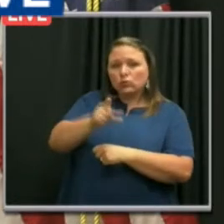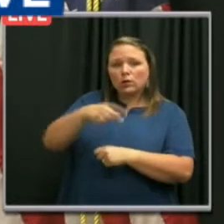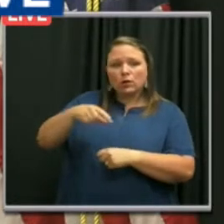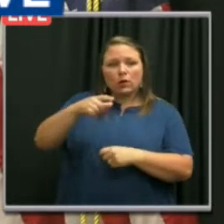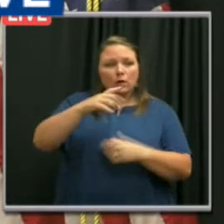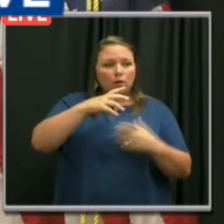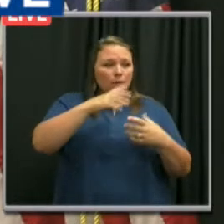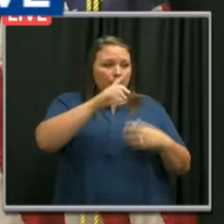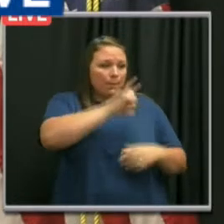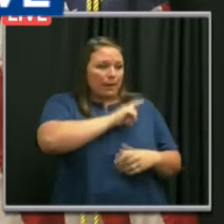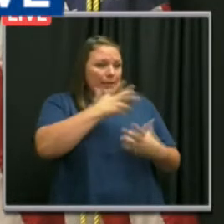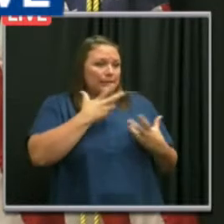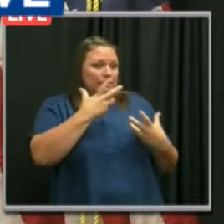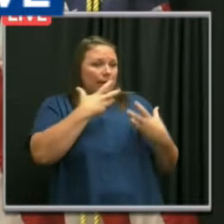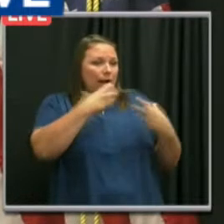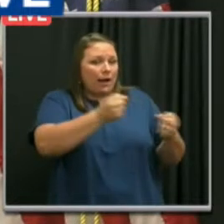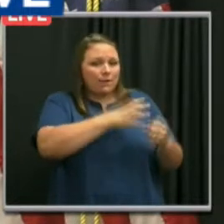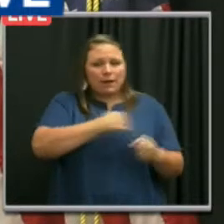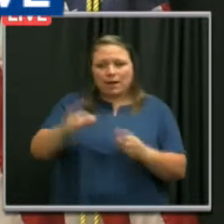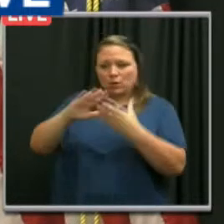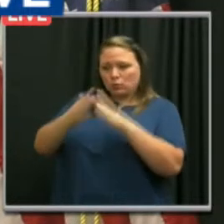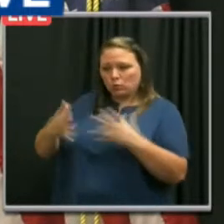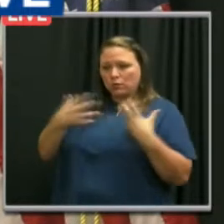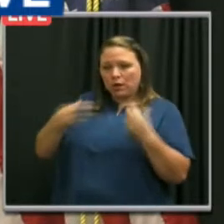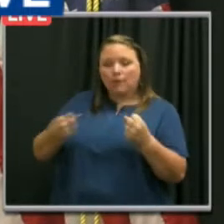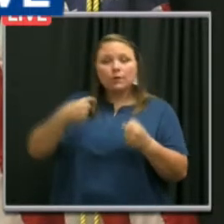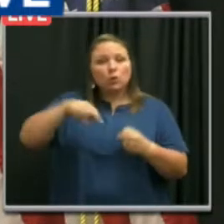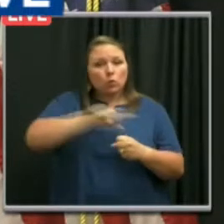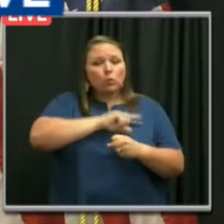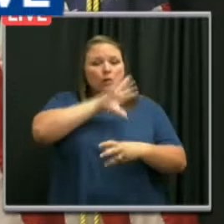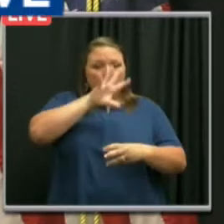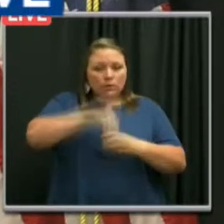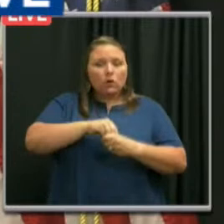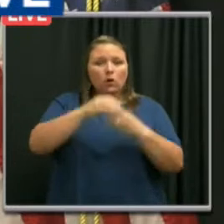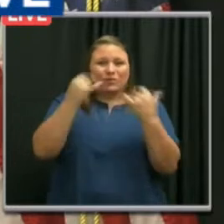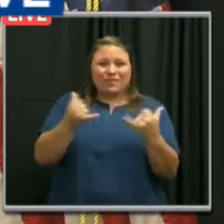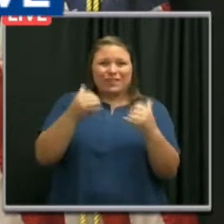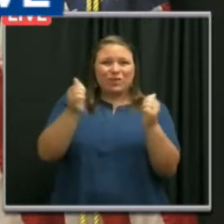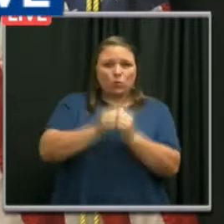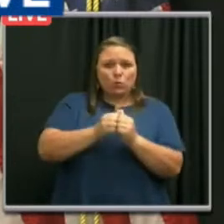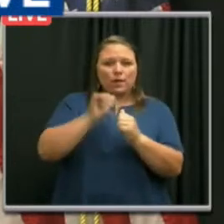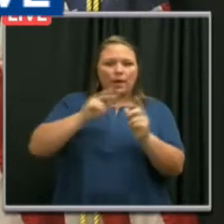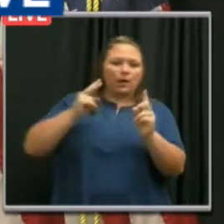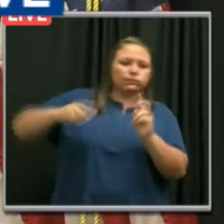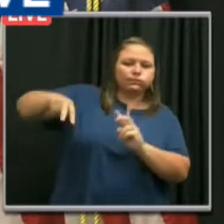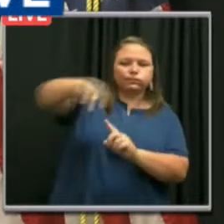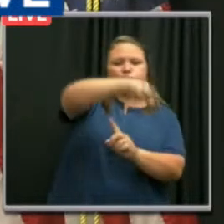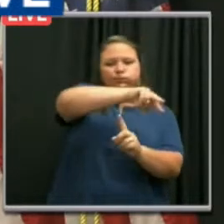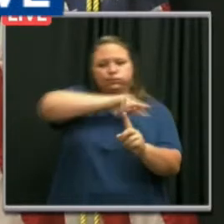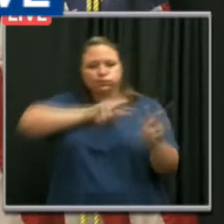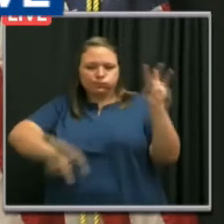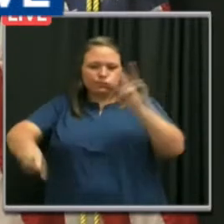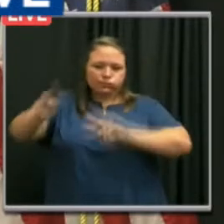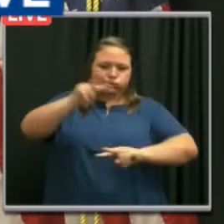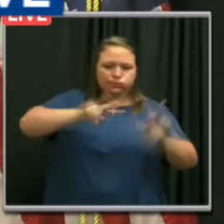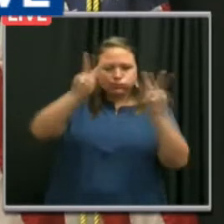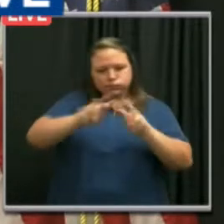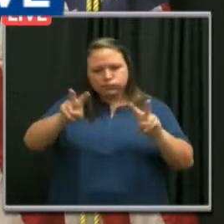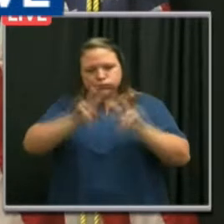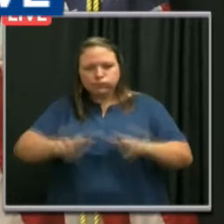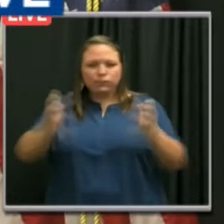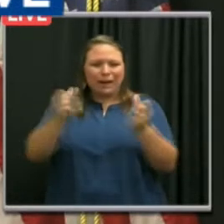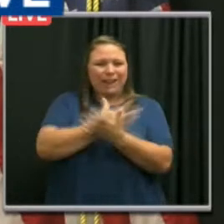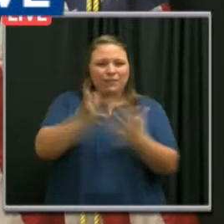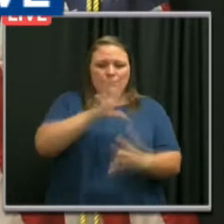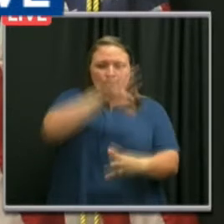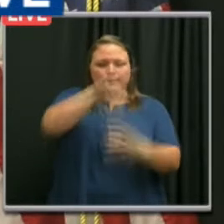confidence in the community. And we're doing that right now with a 360-degree evaluation of policing and public safety policy